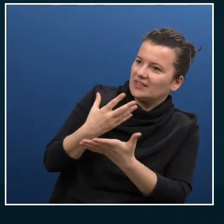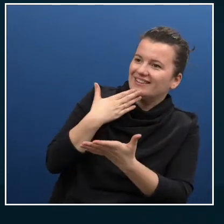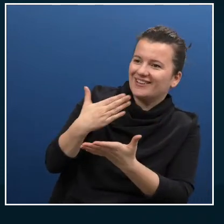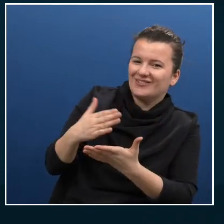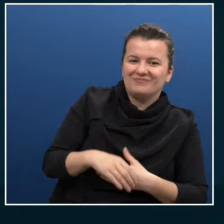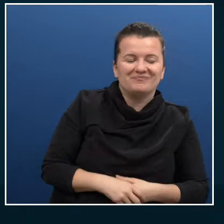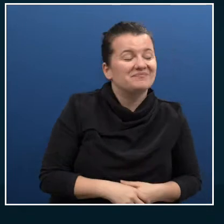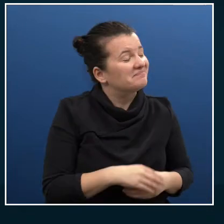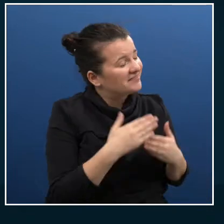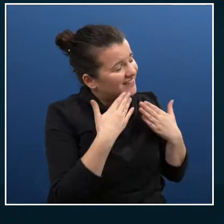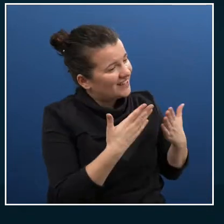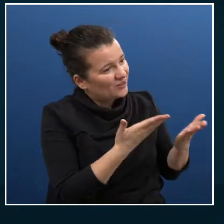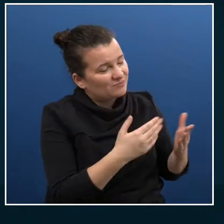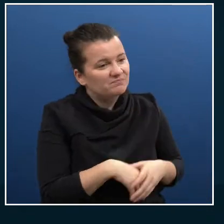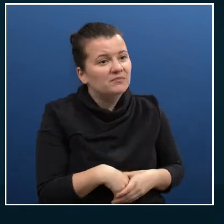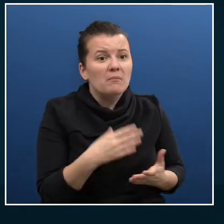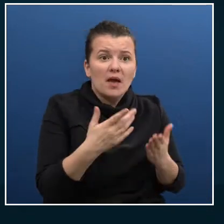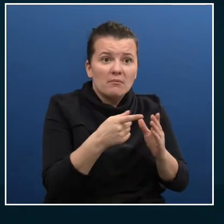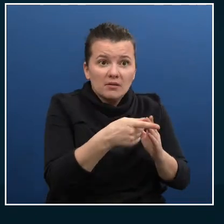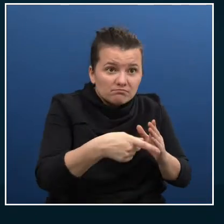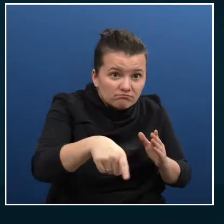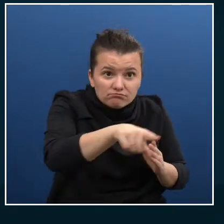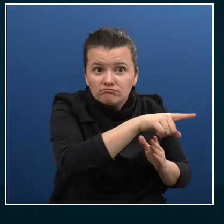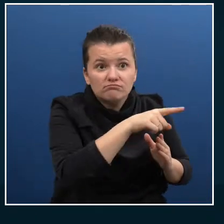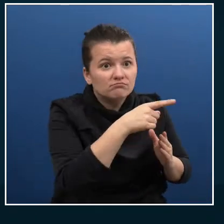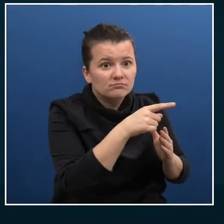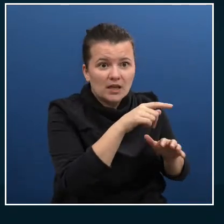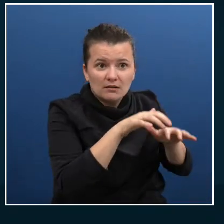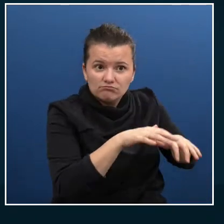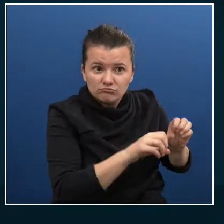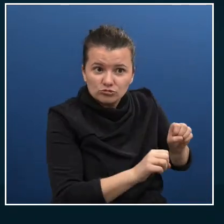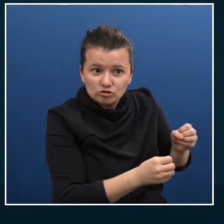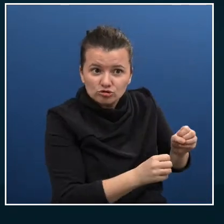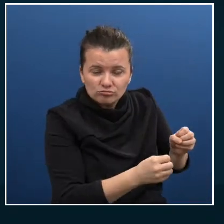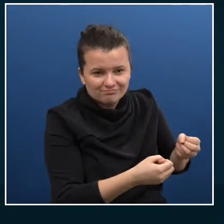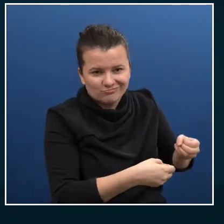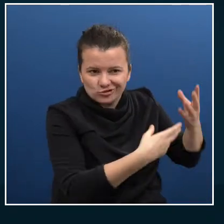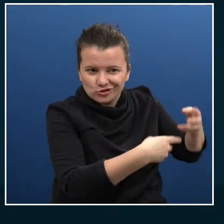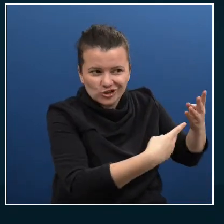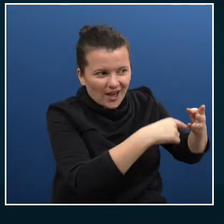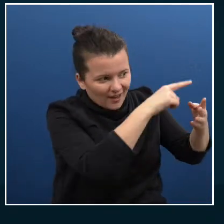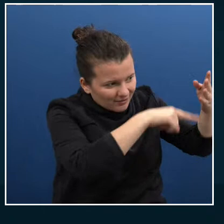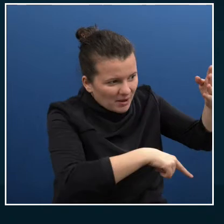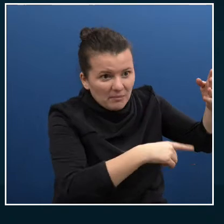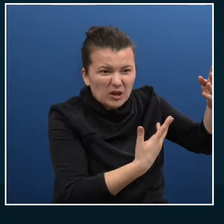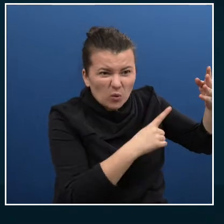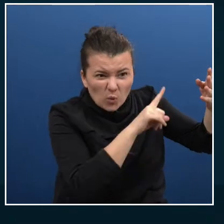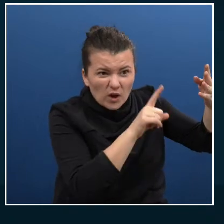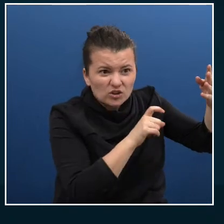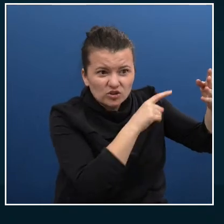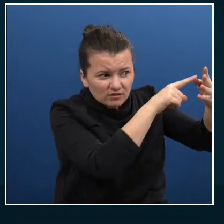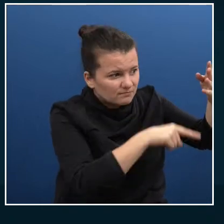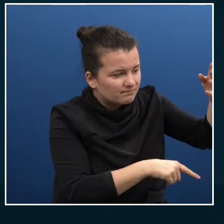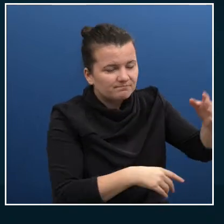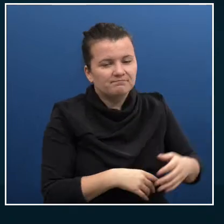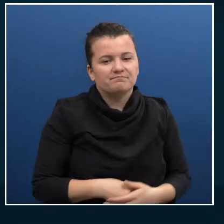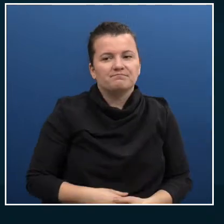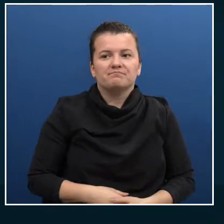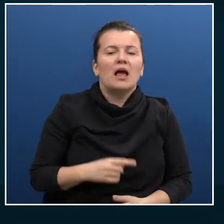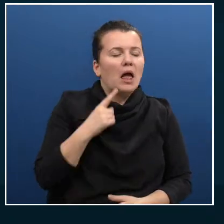Luke, any last minute questions from the chat I missed? Let me have a quick look. No, I don't think